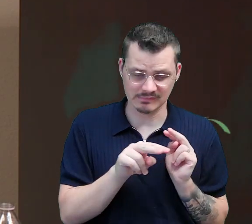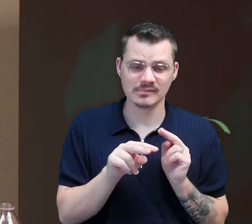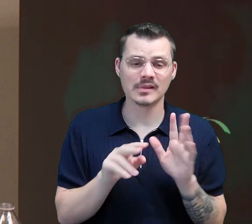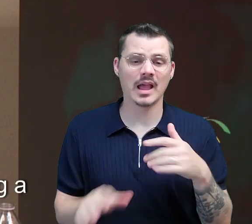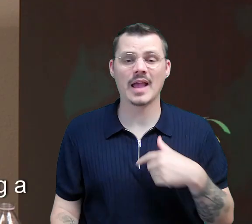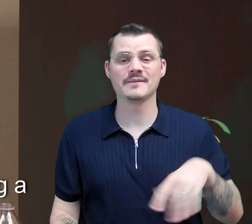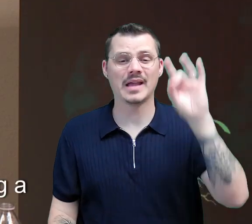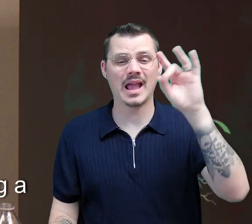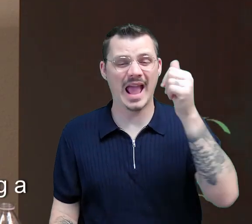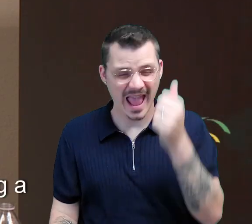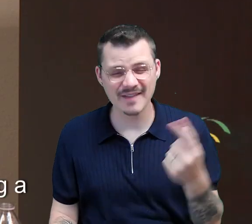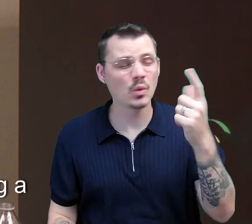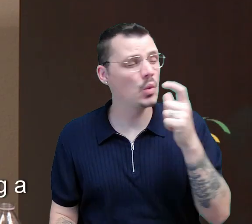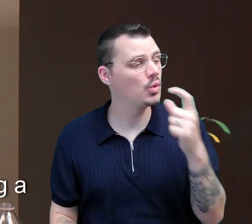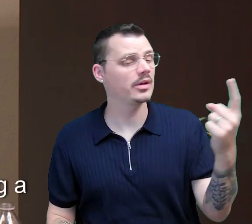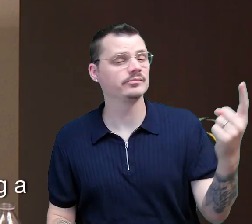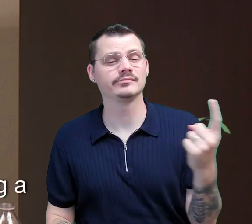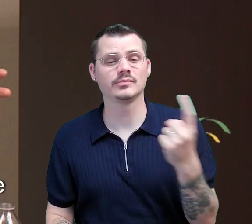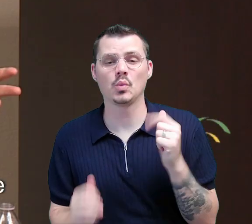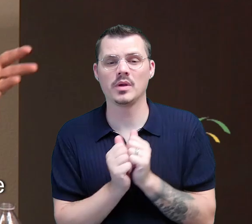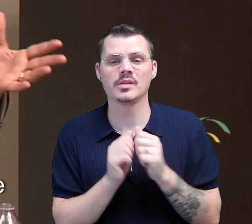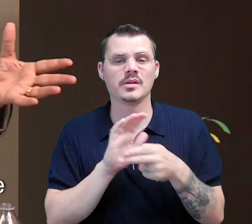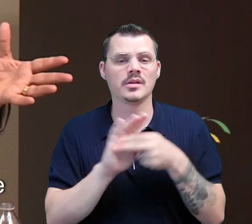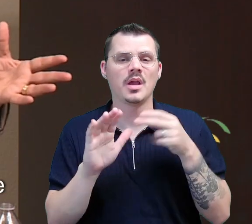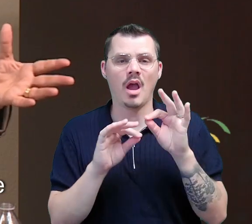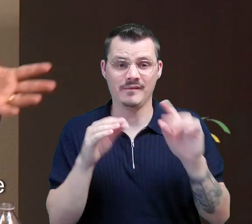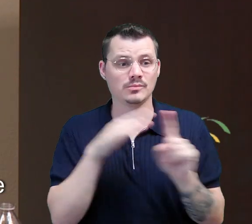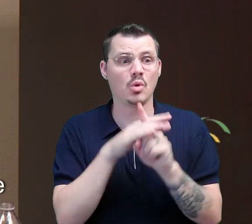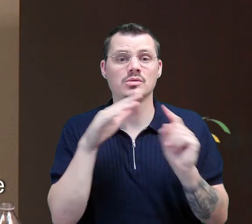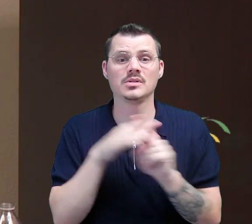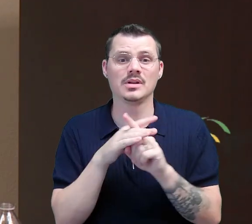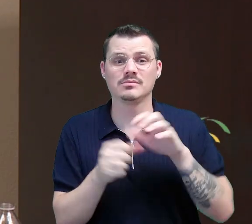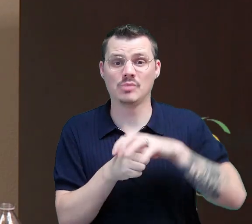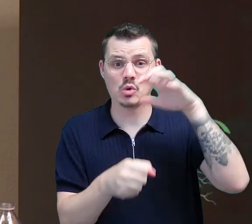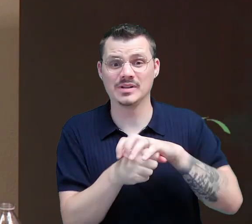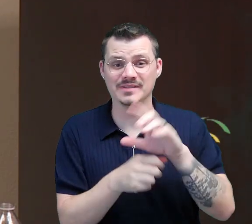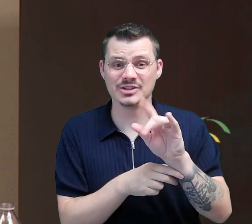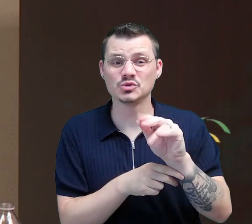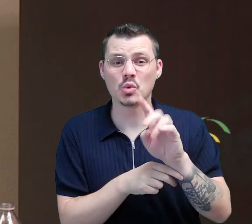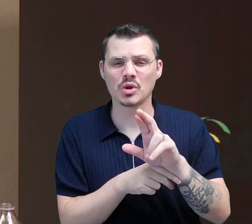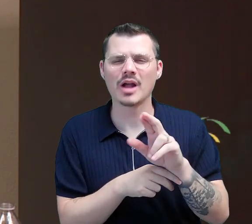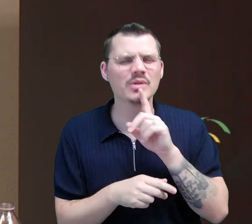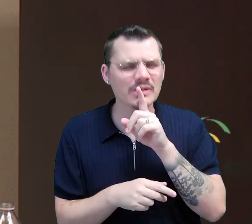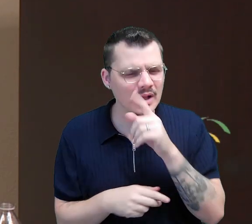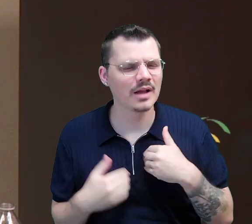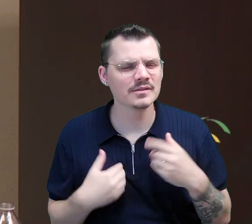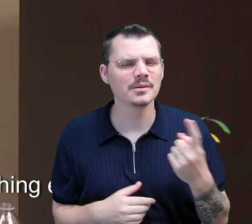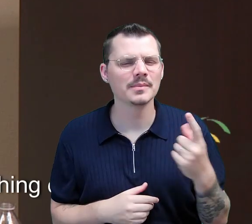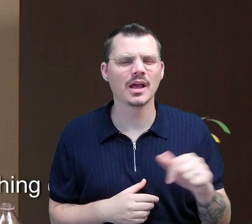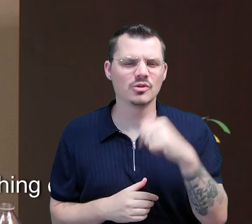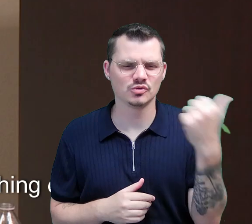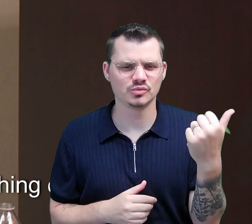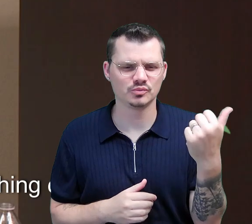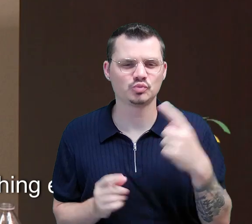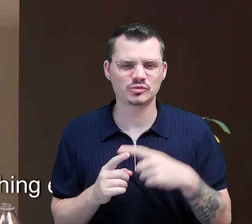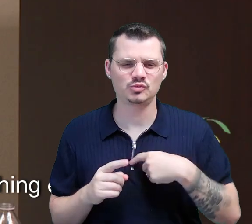that everybody who came to me carrying a diagnosis of intermittent explosive disorder had something else. And